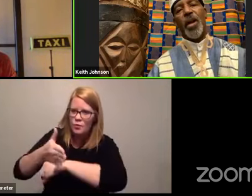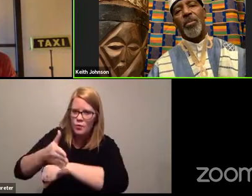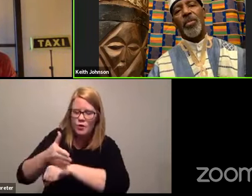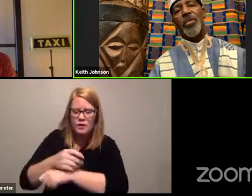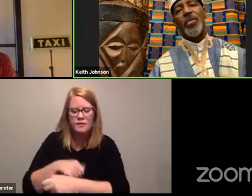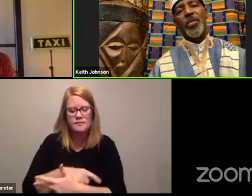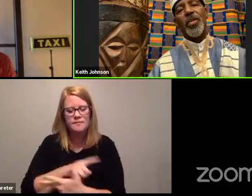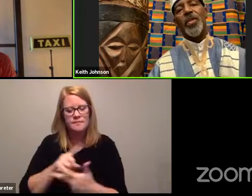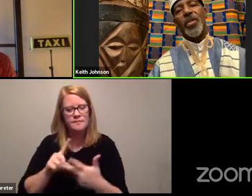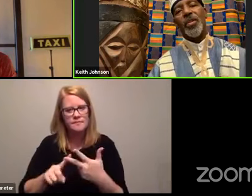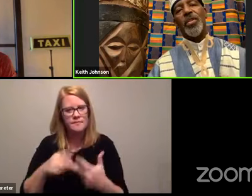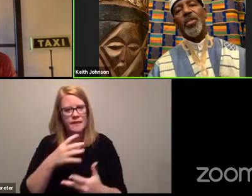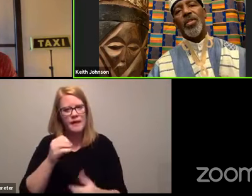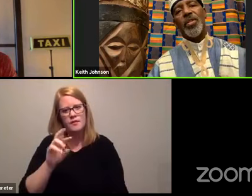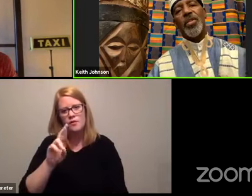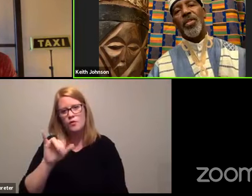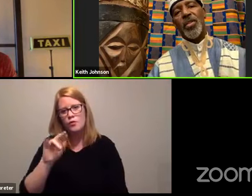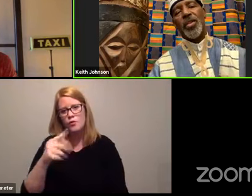the drum.